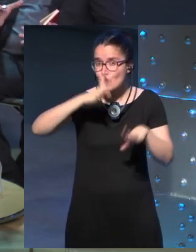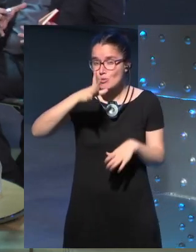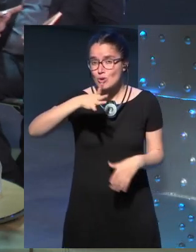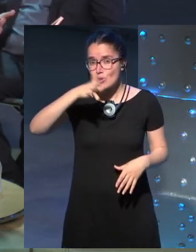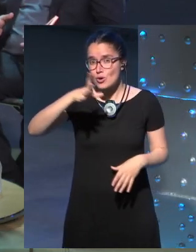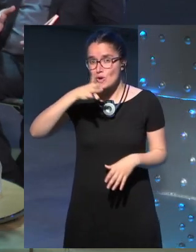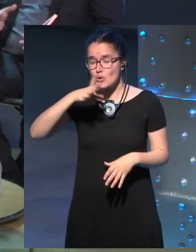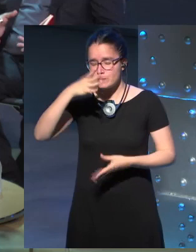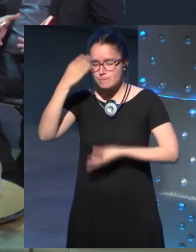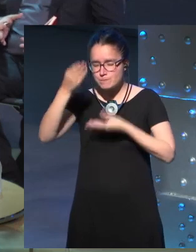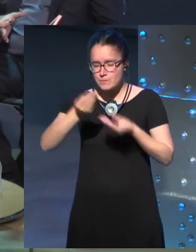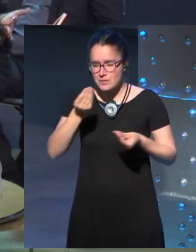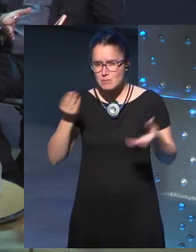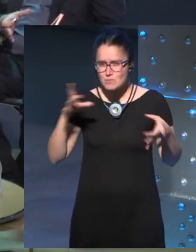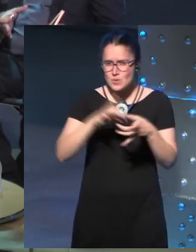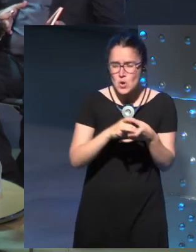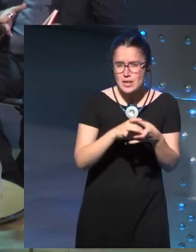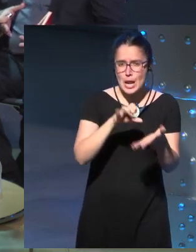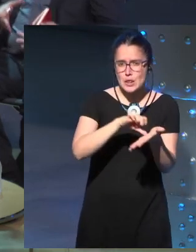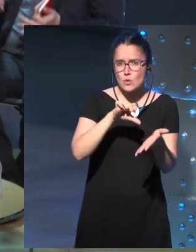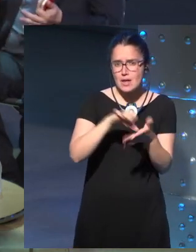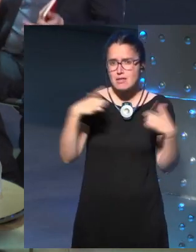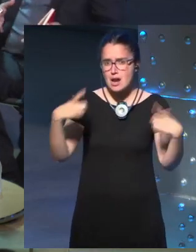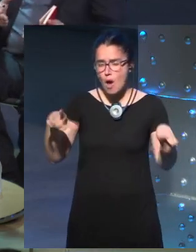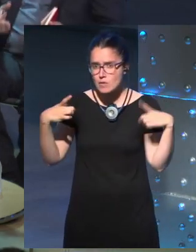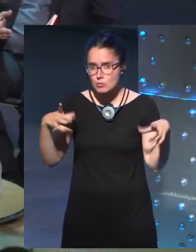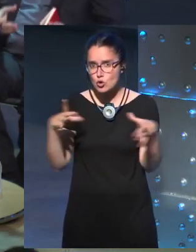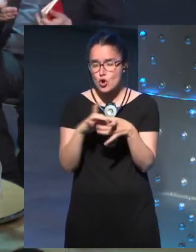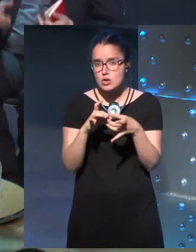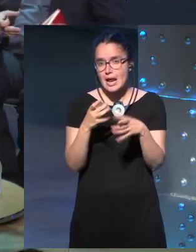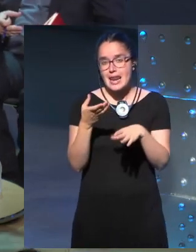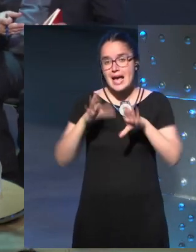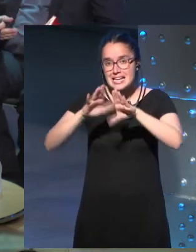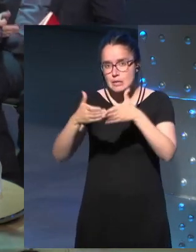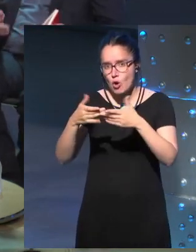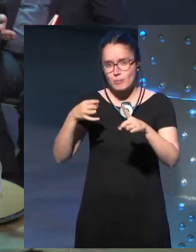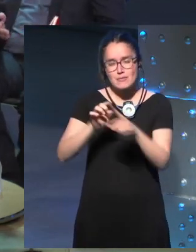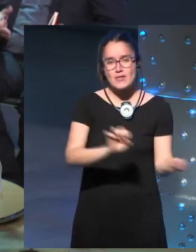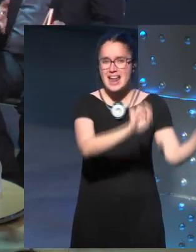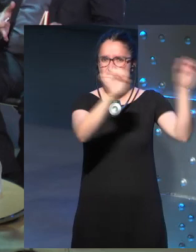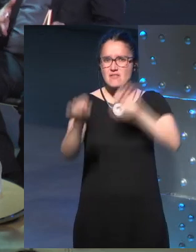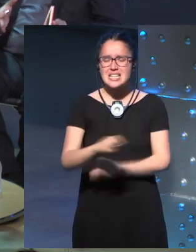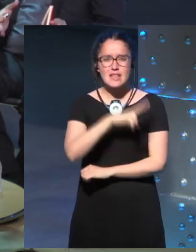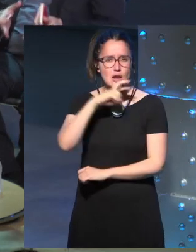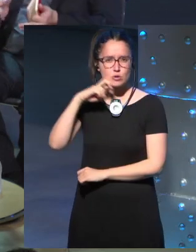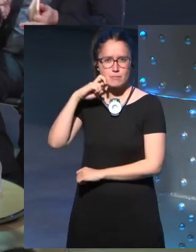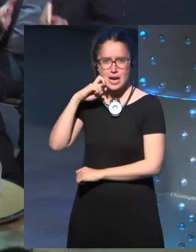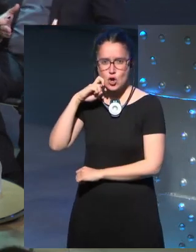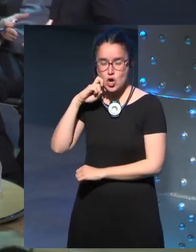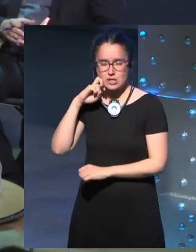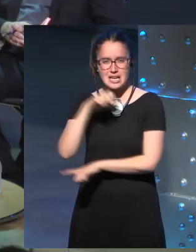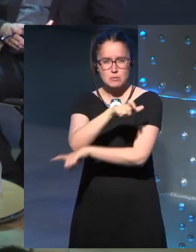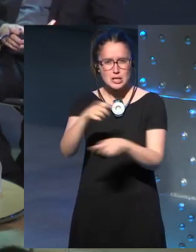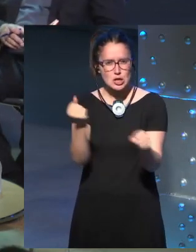process, because of the link between Liverpool and the city and that team as a